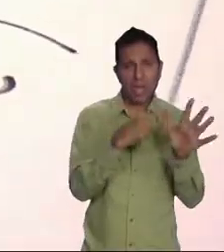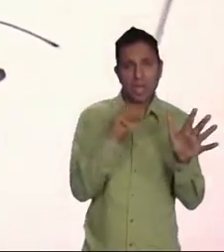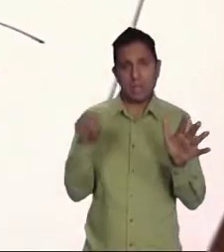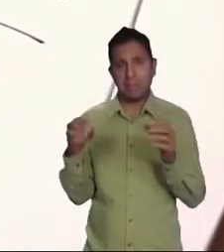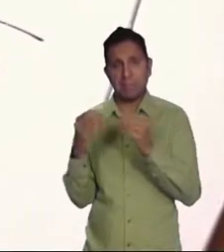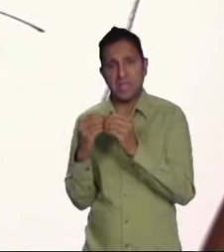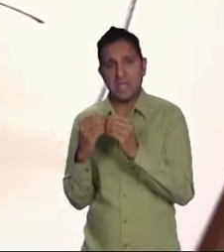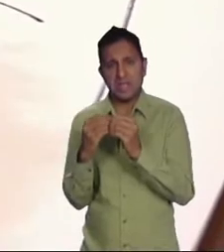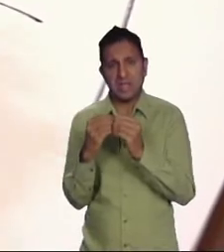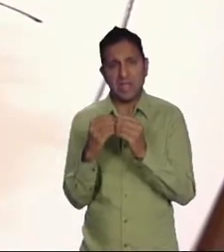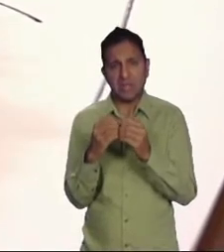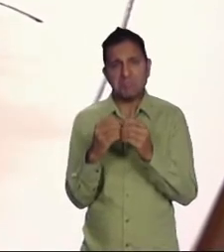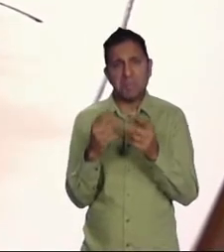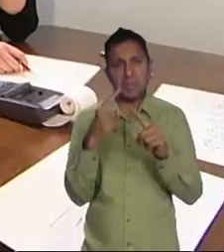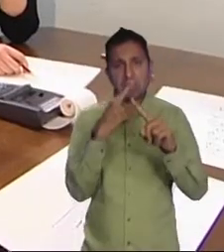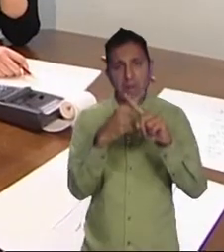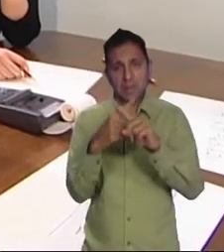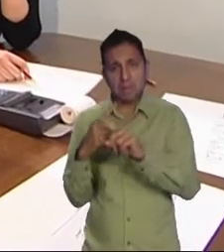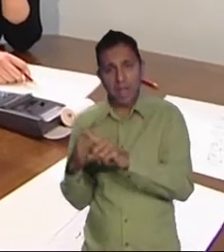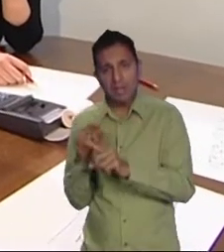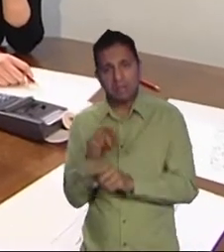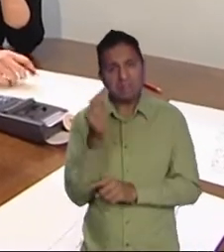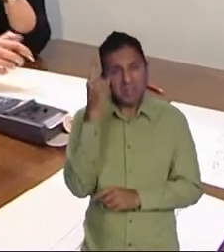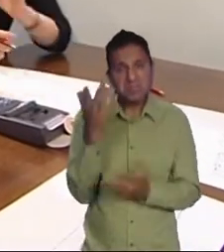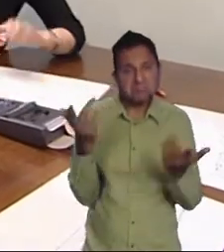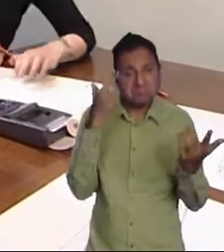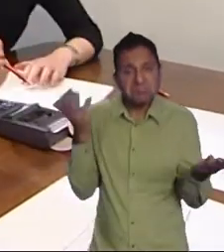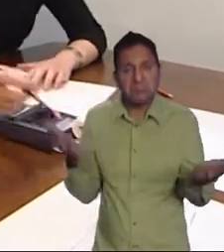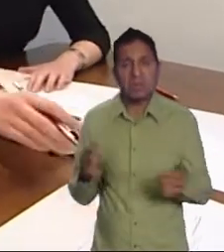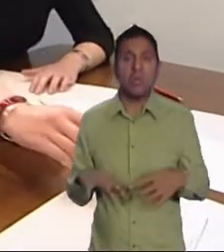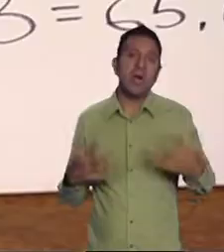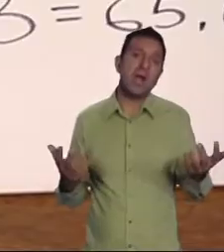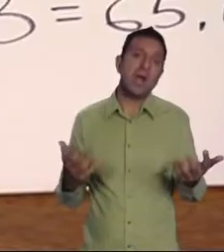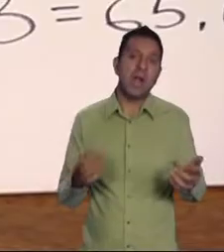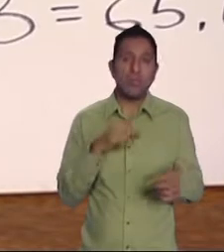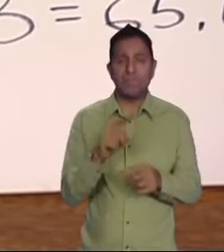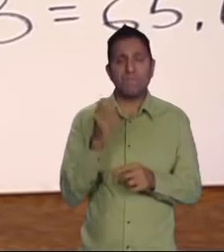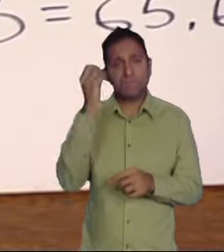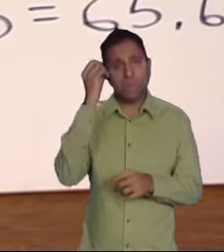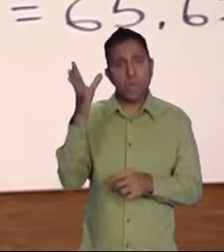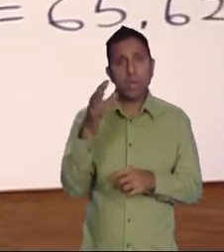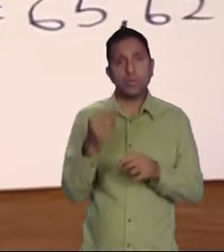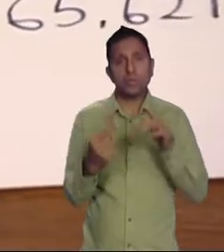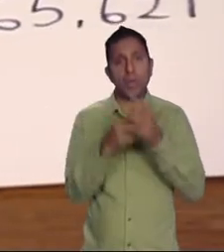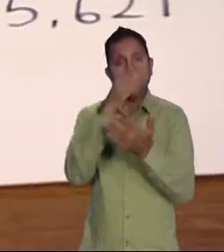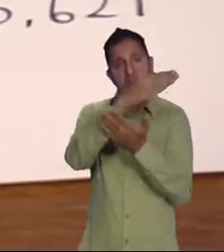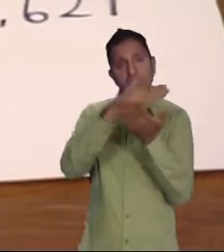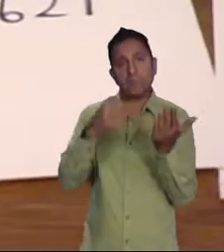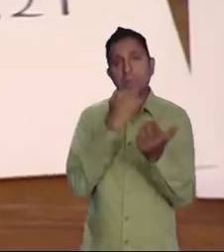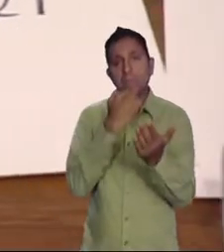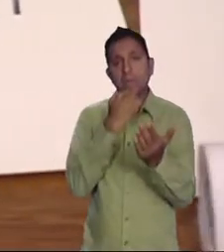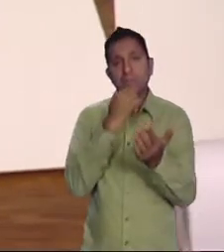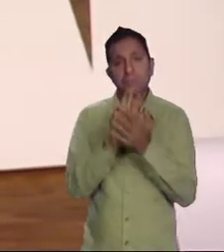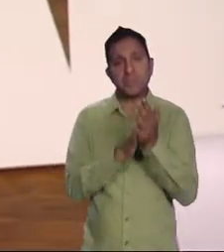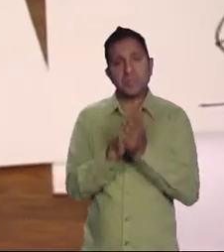that. Any ideas? Well, what I would do is, firstly, forget about the top half of the number and look at the